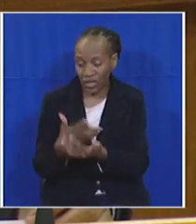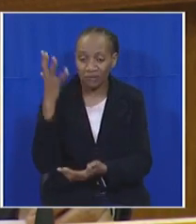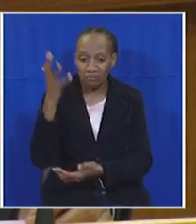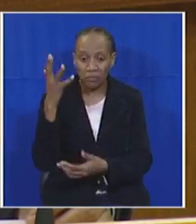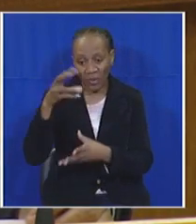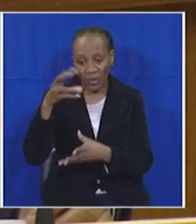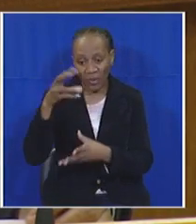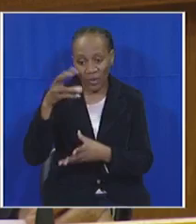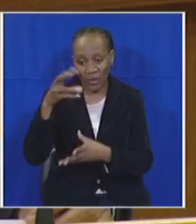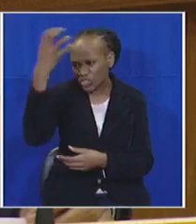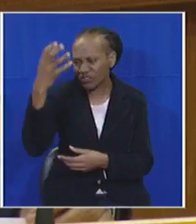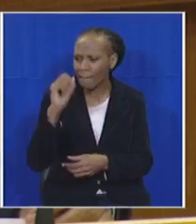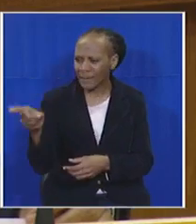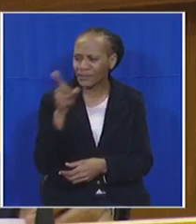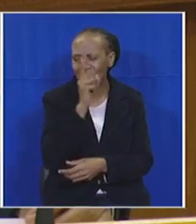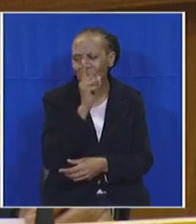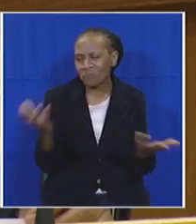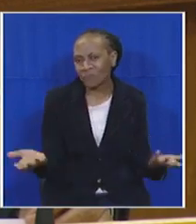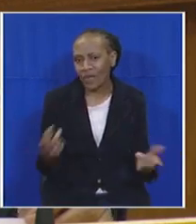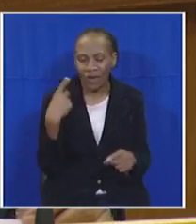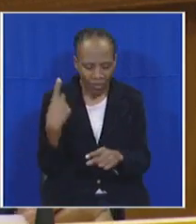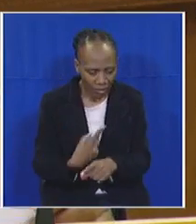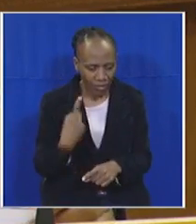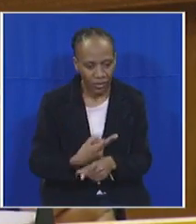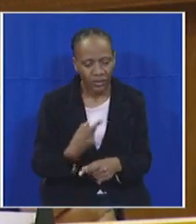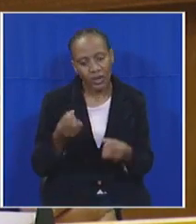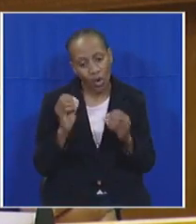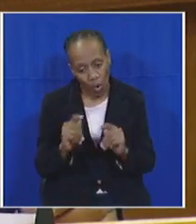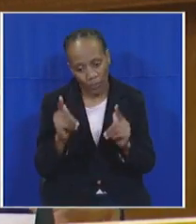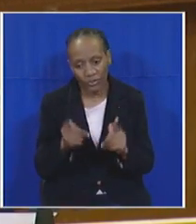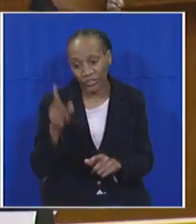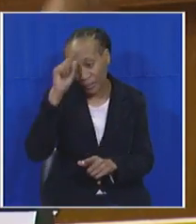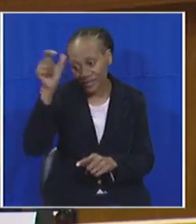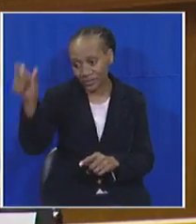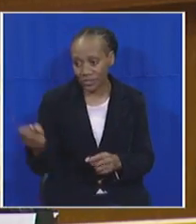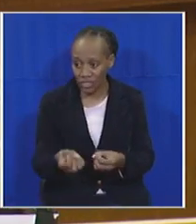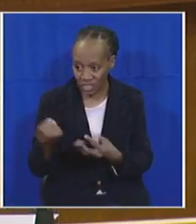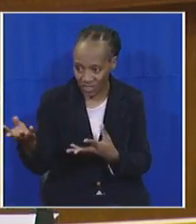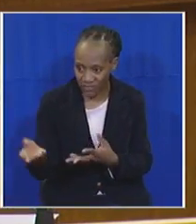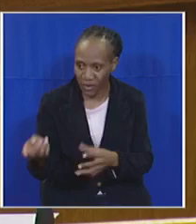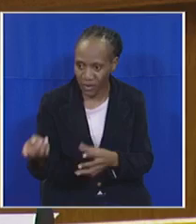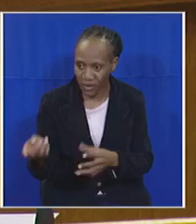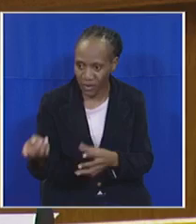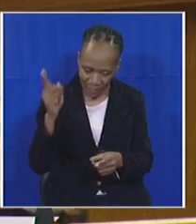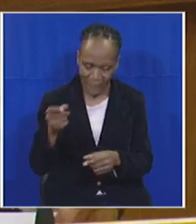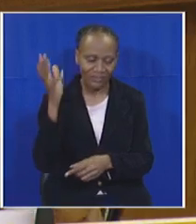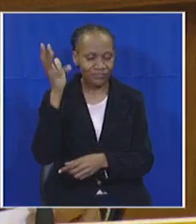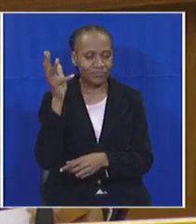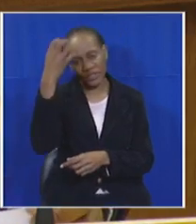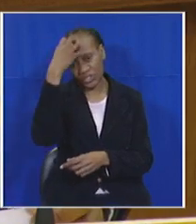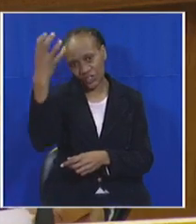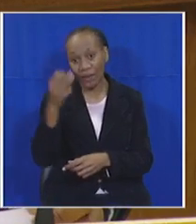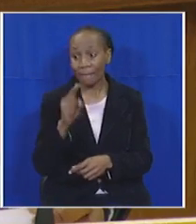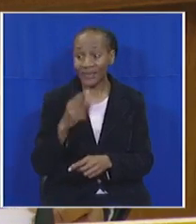ya muthomo sora kubuwe ya nabuwa ka makhosi. Ukasutli wana babuwa ka wana makhosi hao. I hope we will have a sinyanyana or